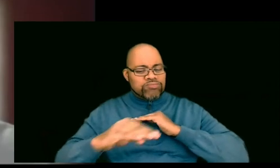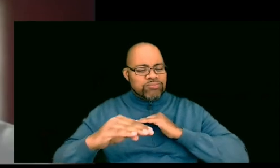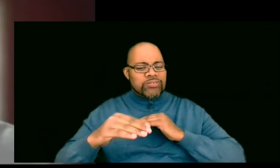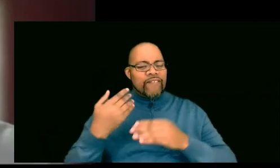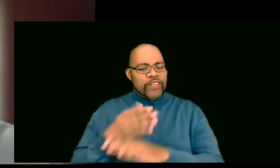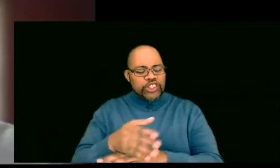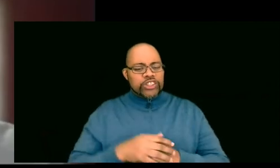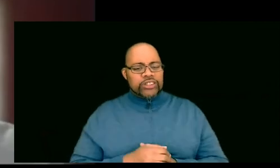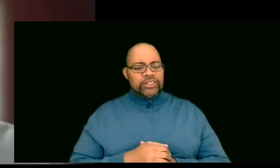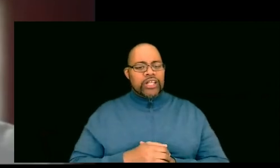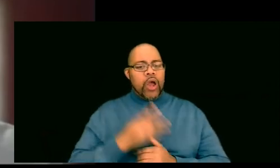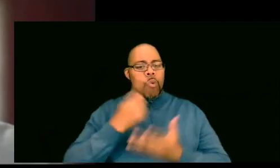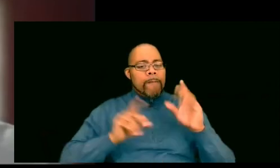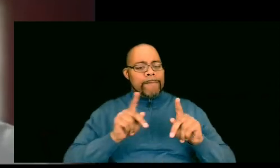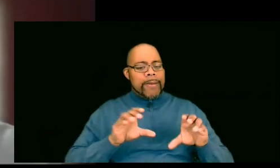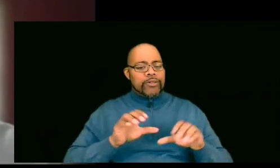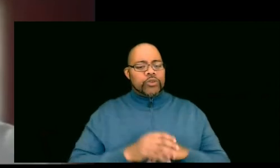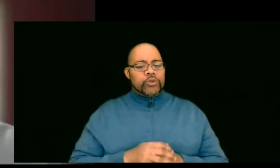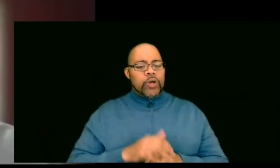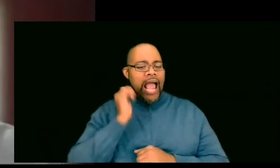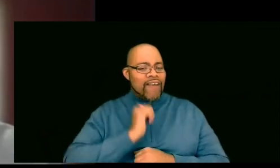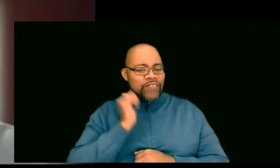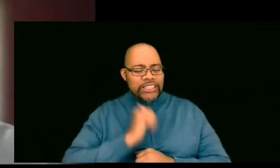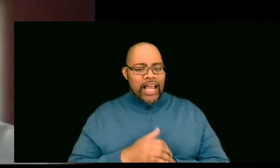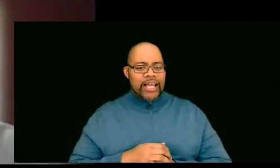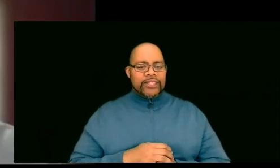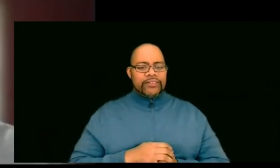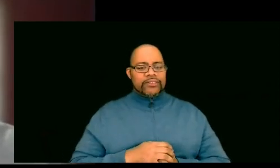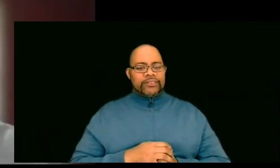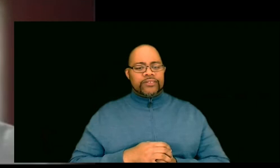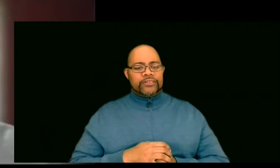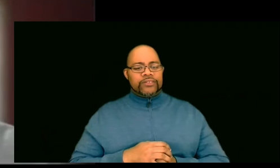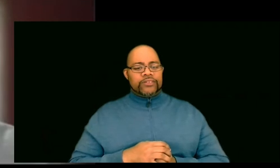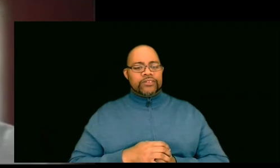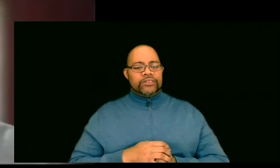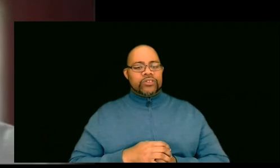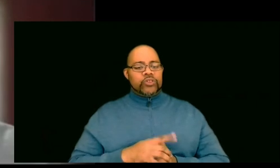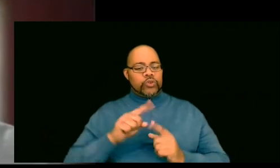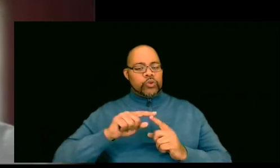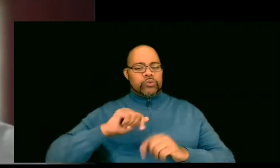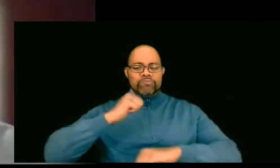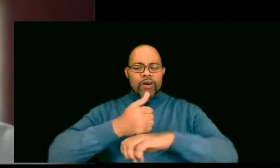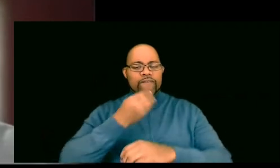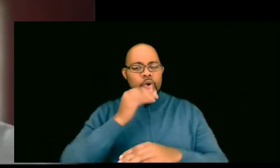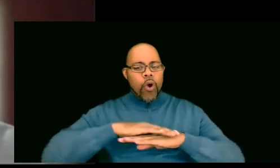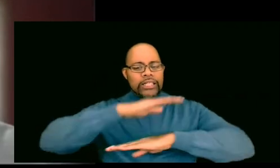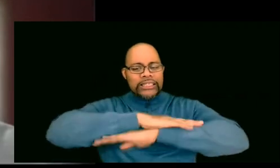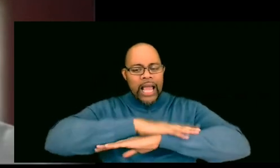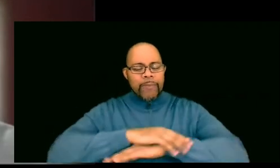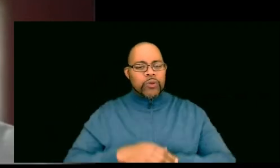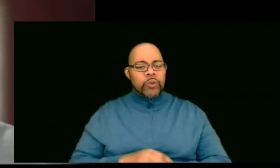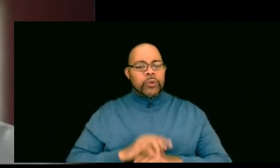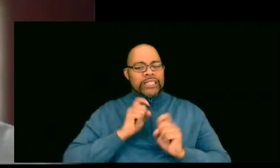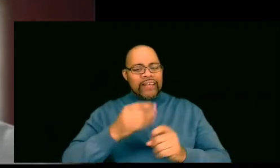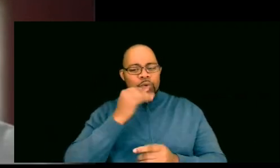fishing, you know, and what people do on a daily basis to put food on the table,